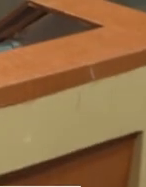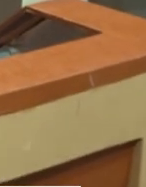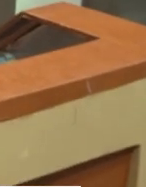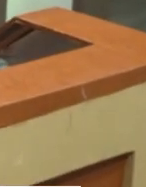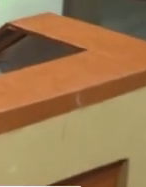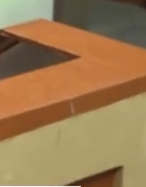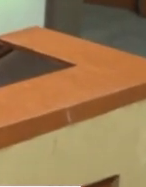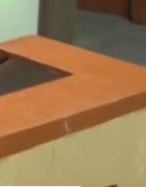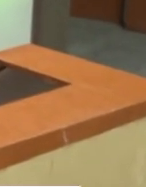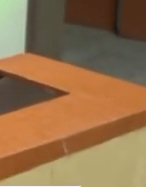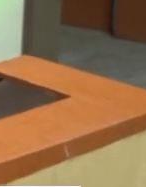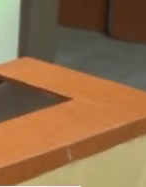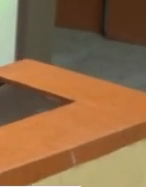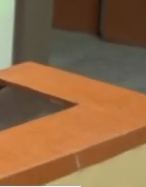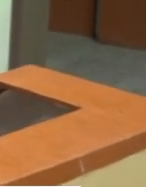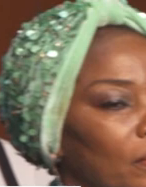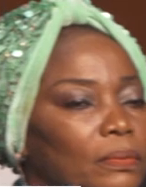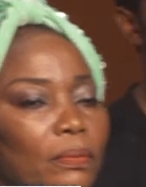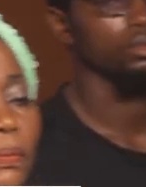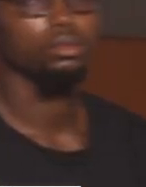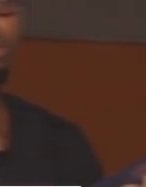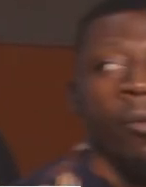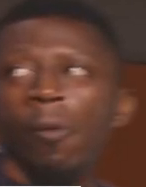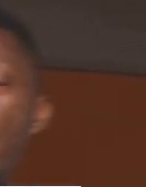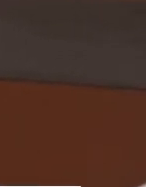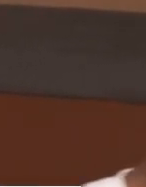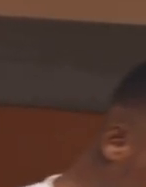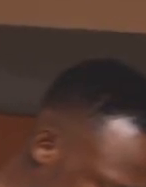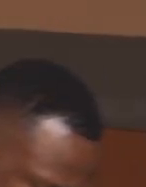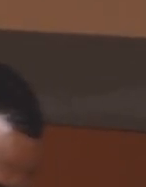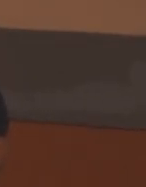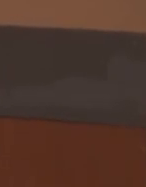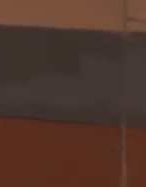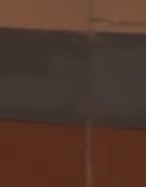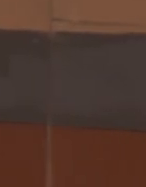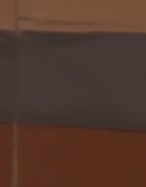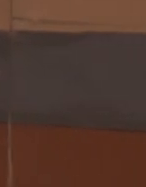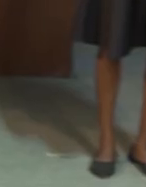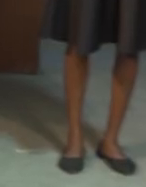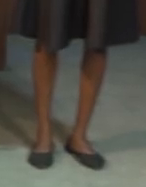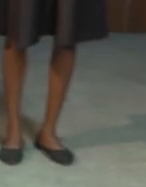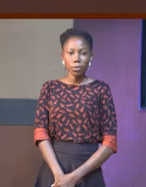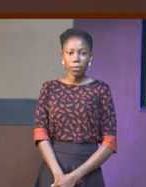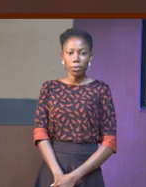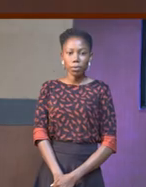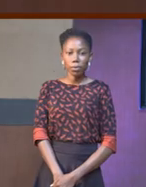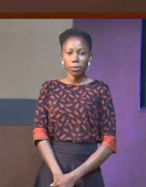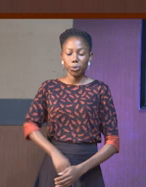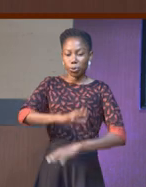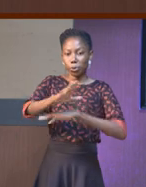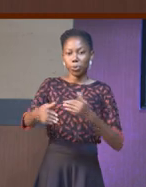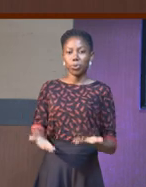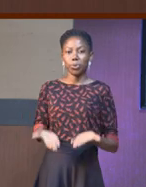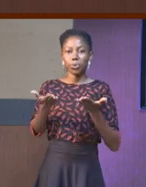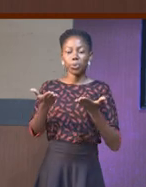of 700,000 naira, being a loan she granted for the production of a movie. All